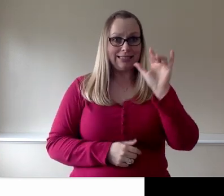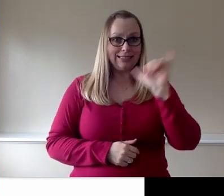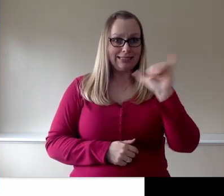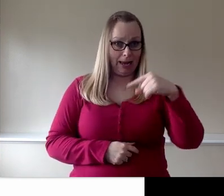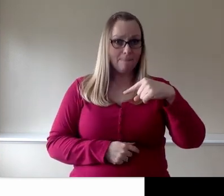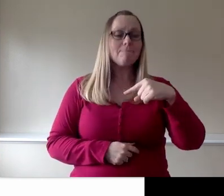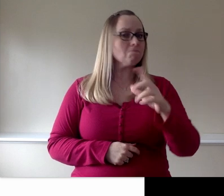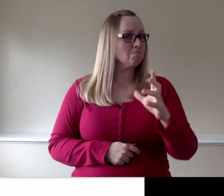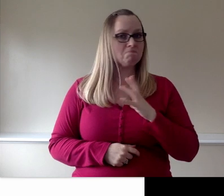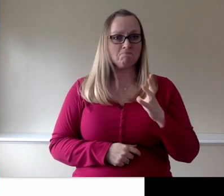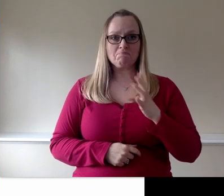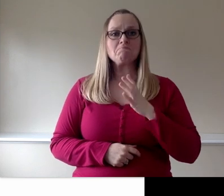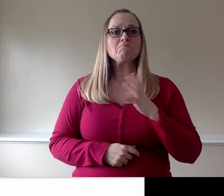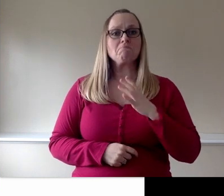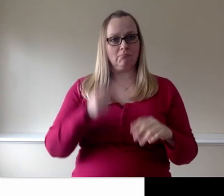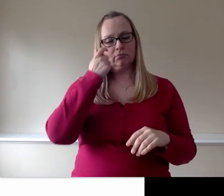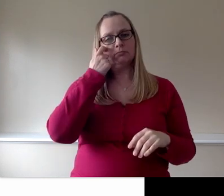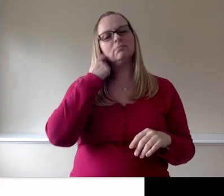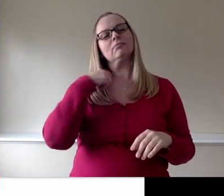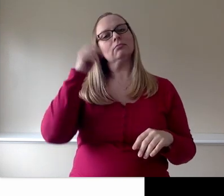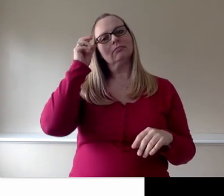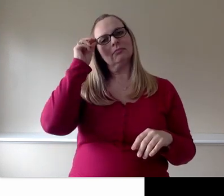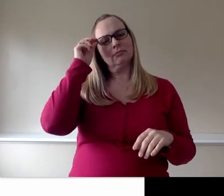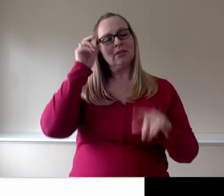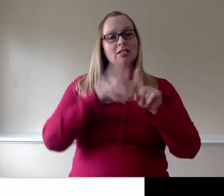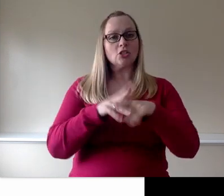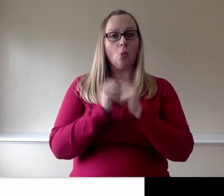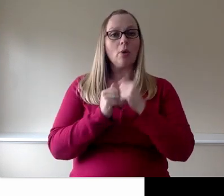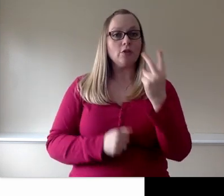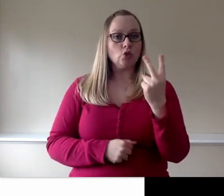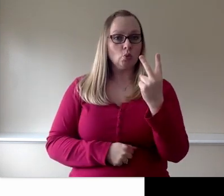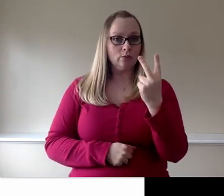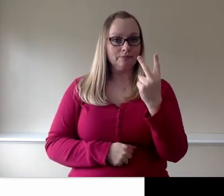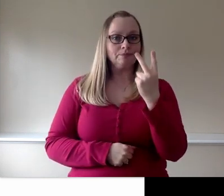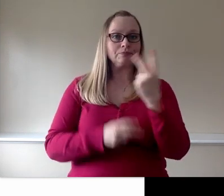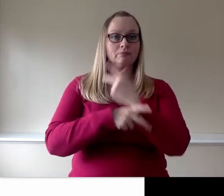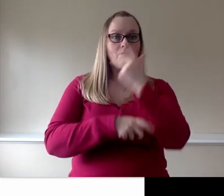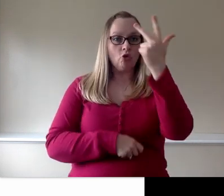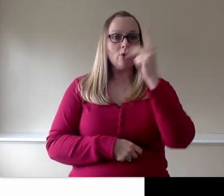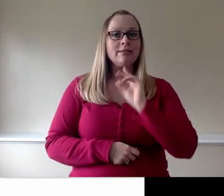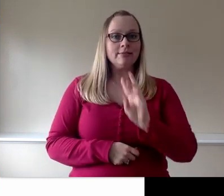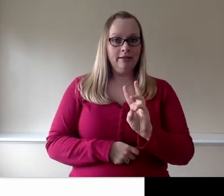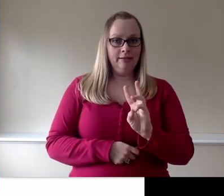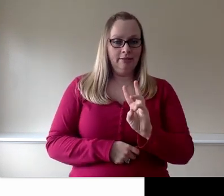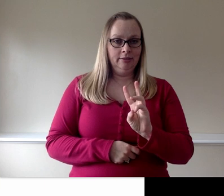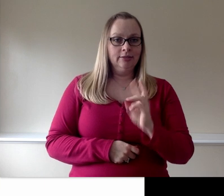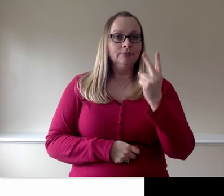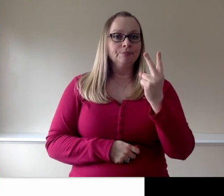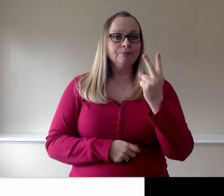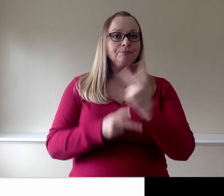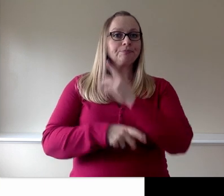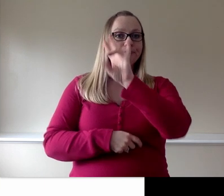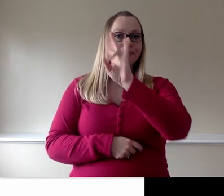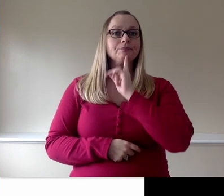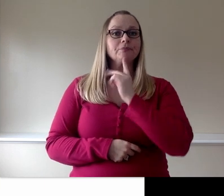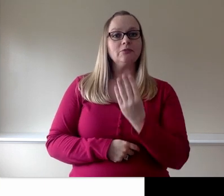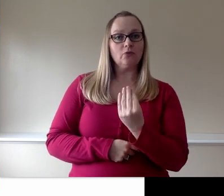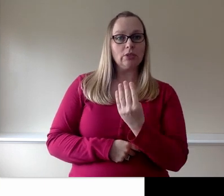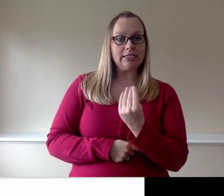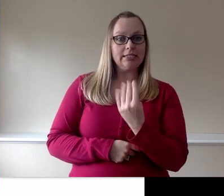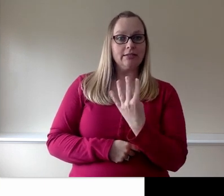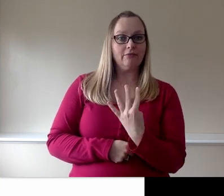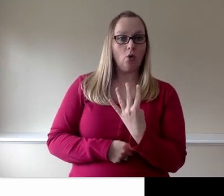and do that. So let's start in the ones place with the 2. 2 times 3 is 6. 2 times 7 is